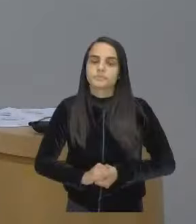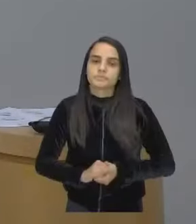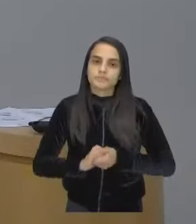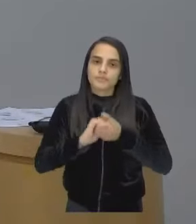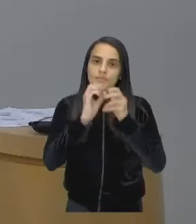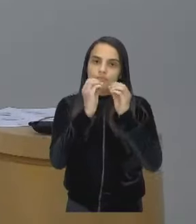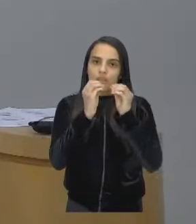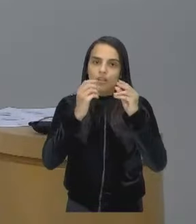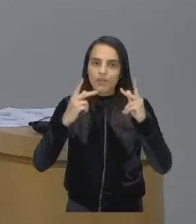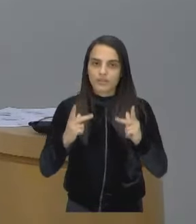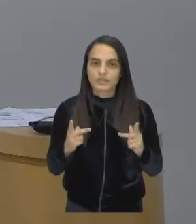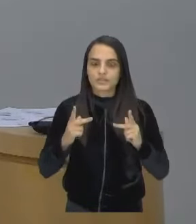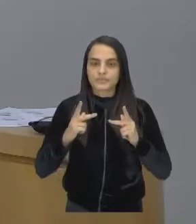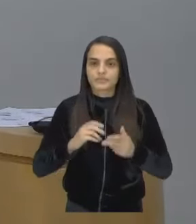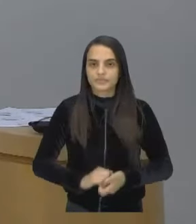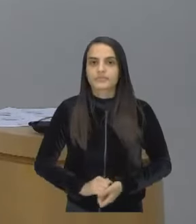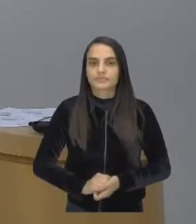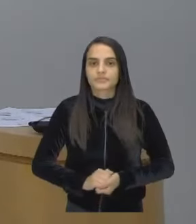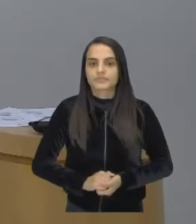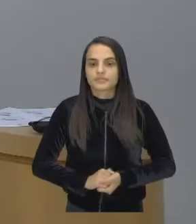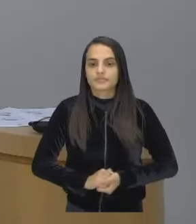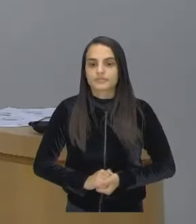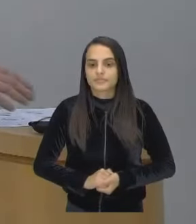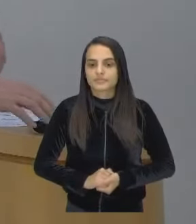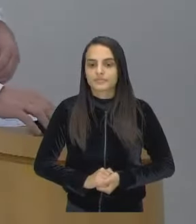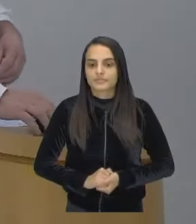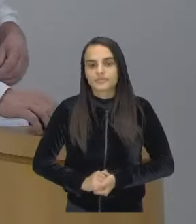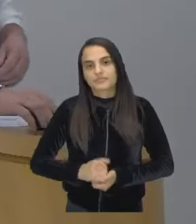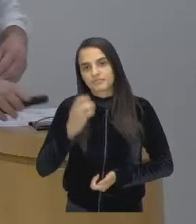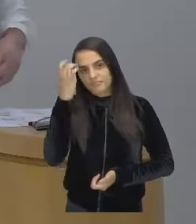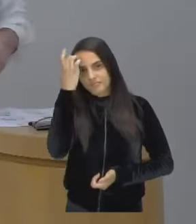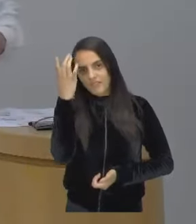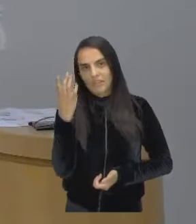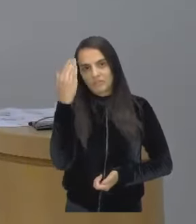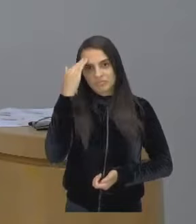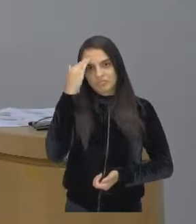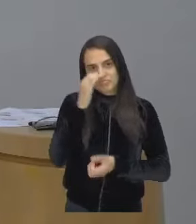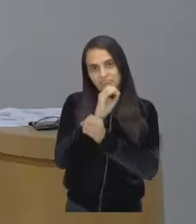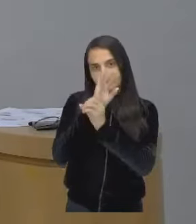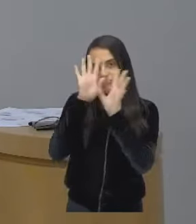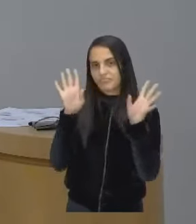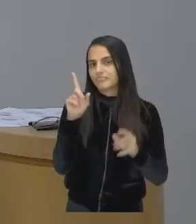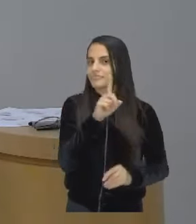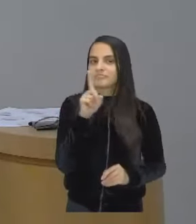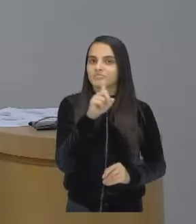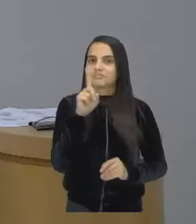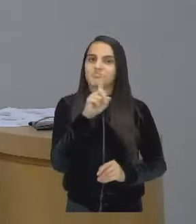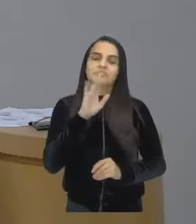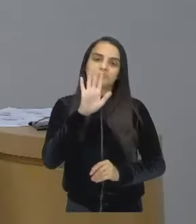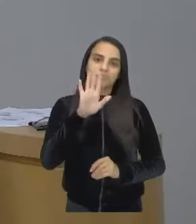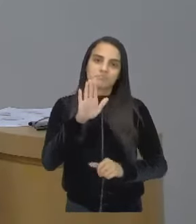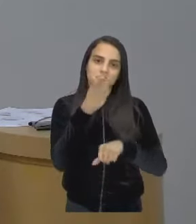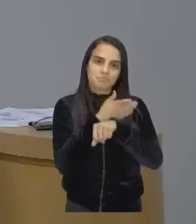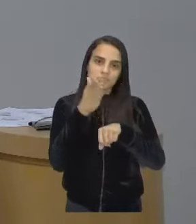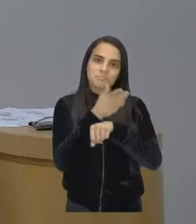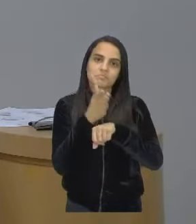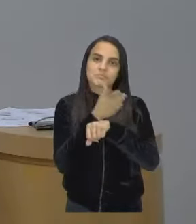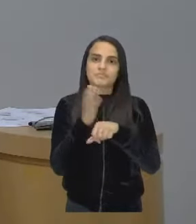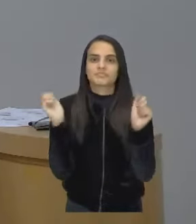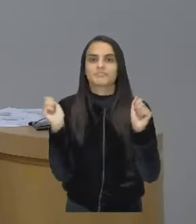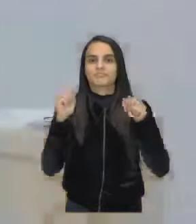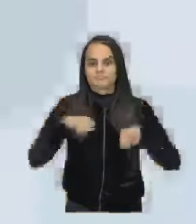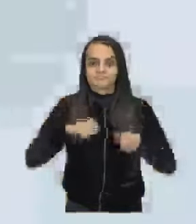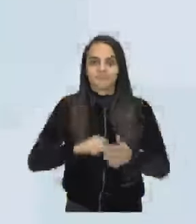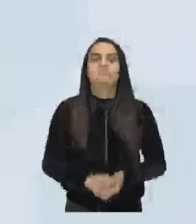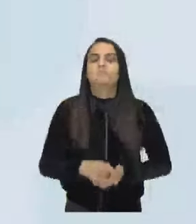Okay, we are back. And again, not so easy, não é tão fácil de entender, mas vamos trabalhar um pouquinho de vocabulário que eles usaram ali no nosso texto, tá?